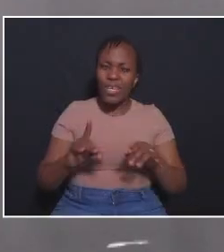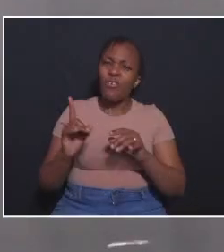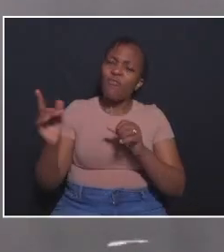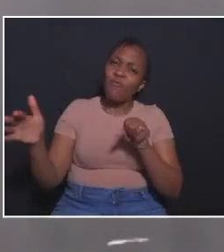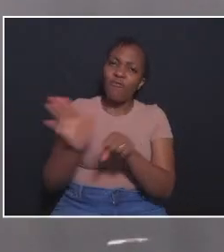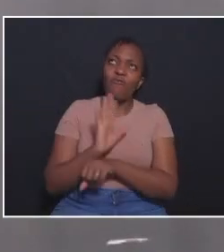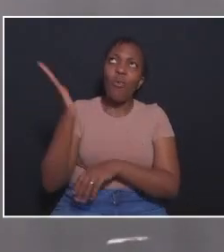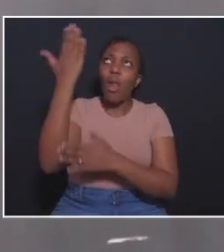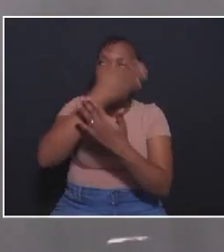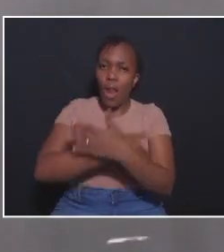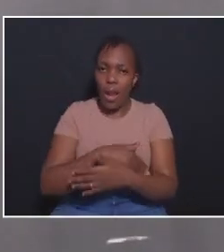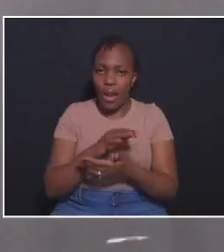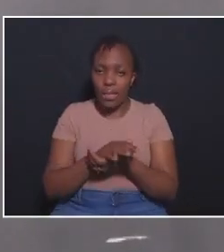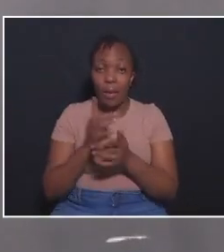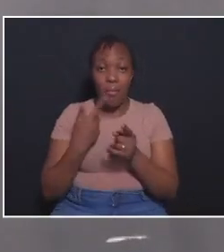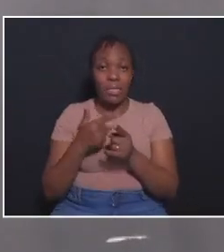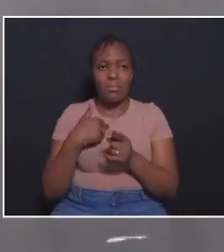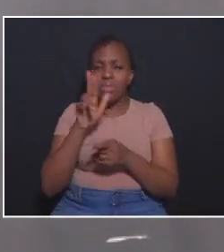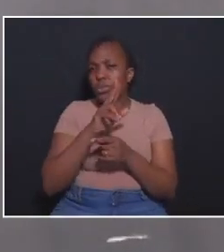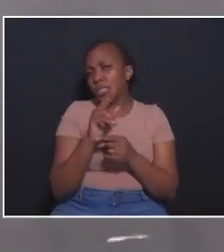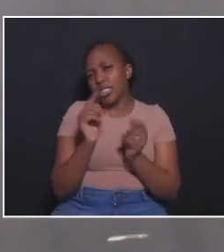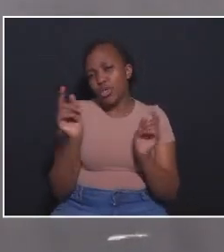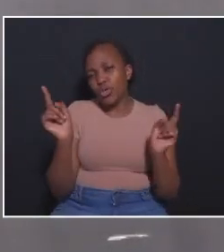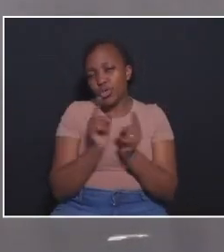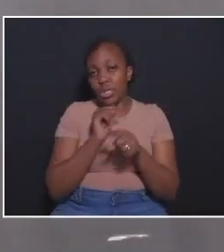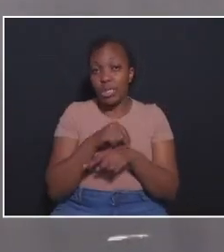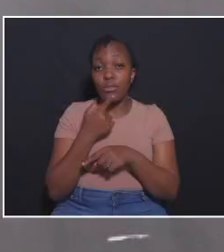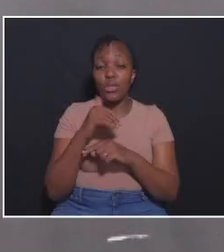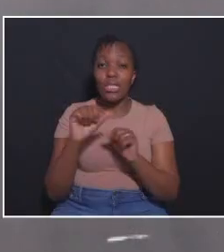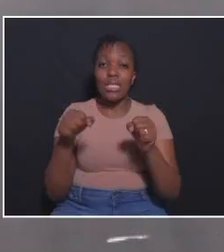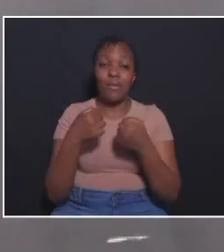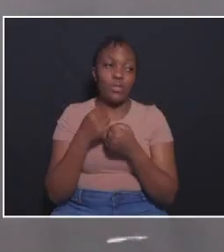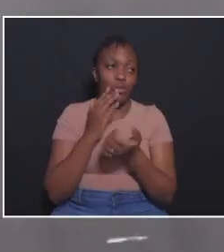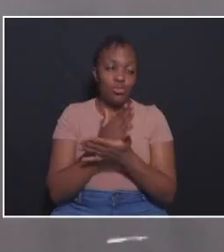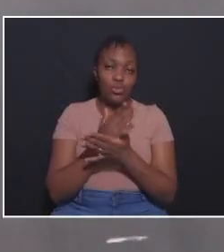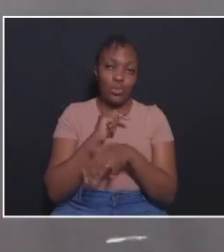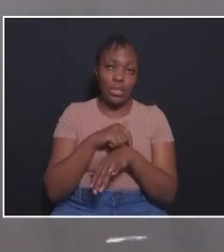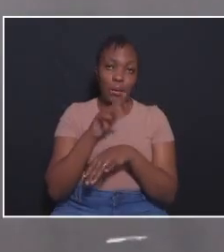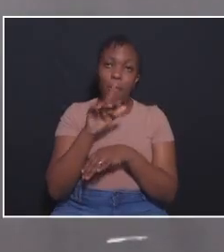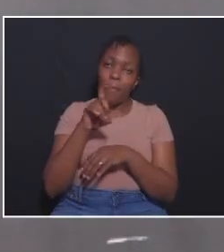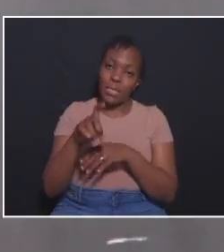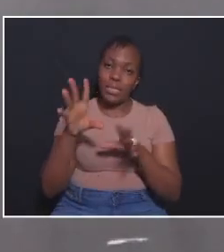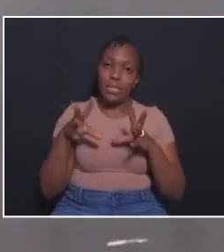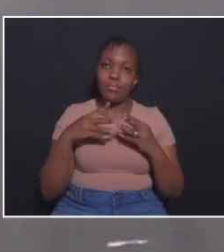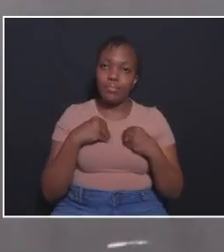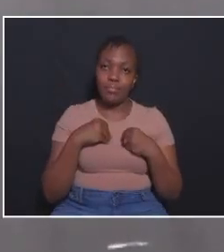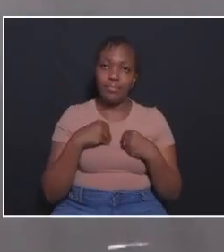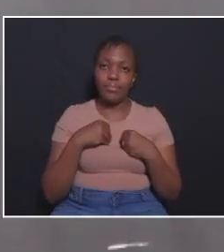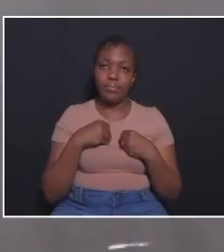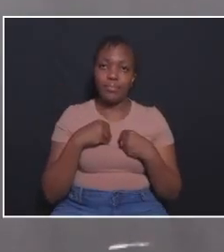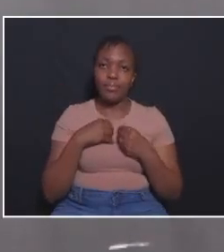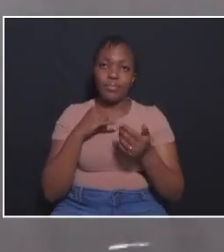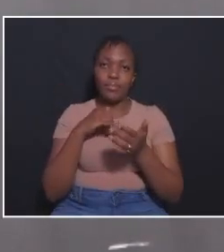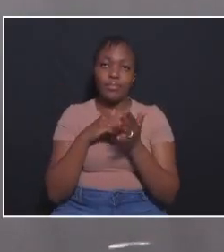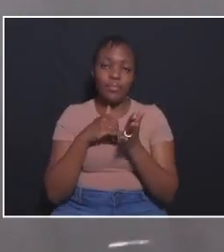I did that. So it really does a lot. It saves up on time. So we need to start embracing it, but not using it. We use